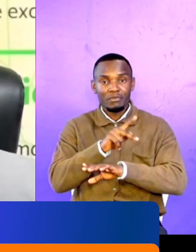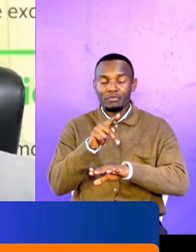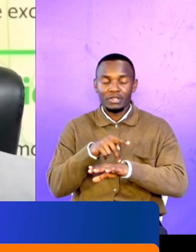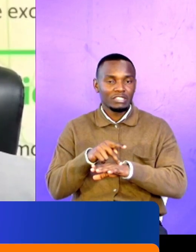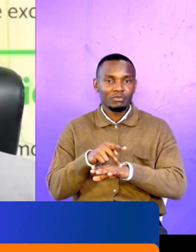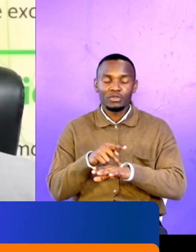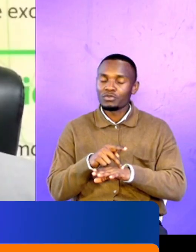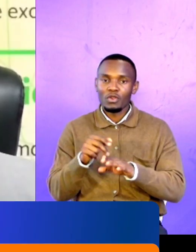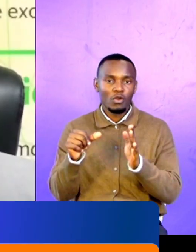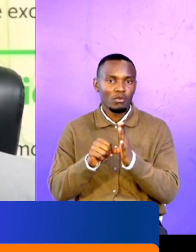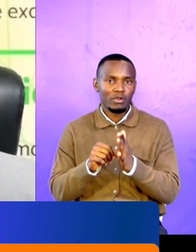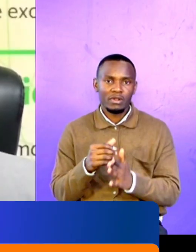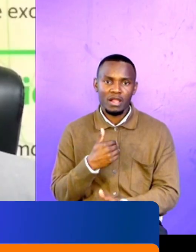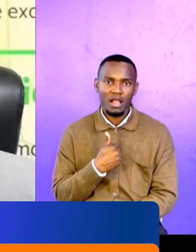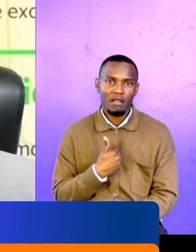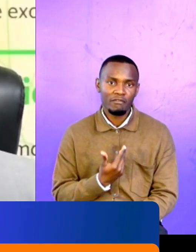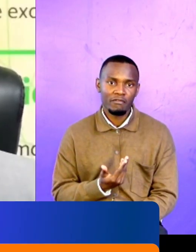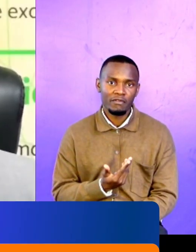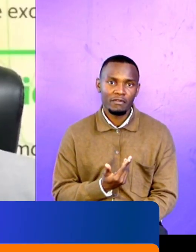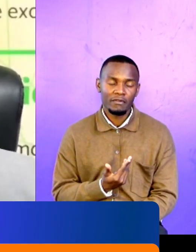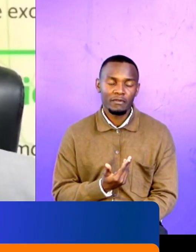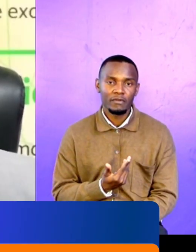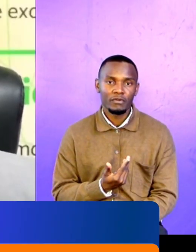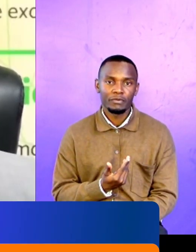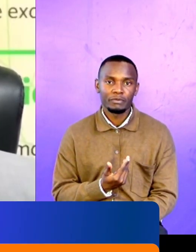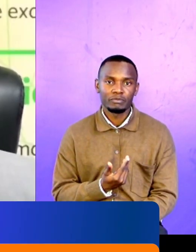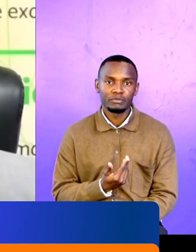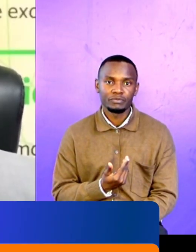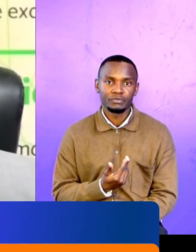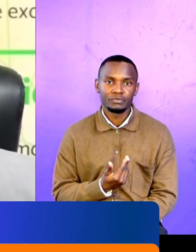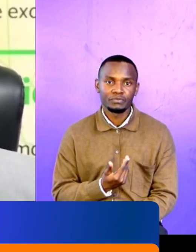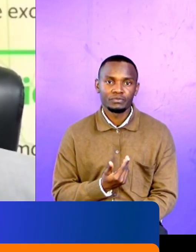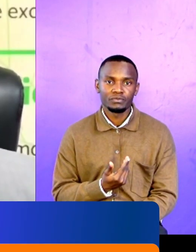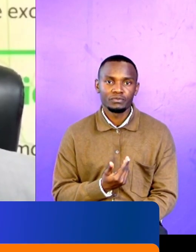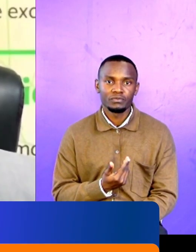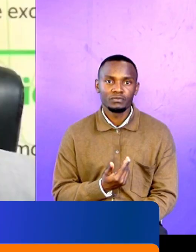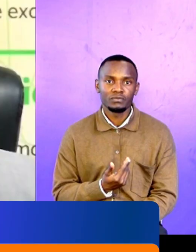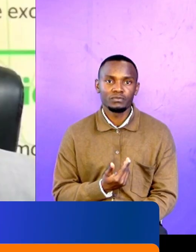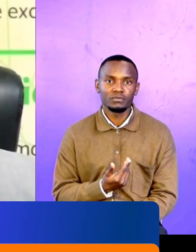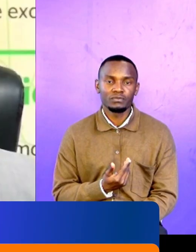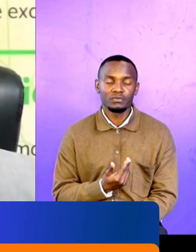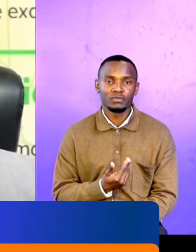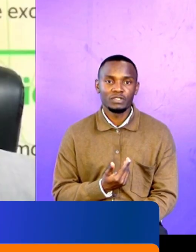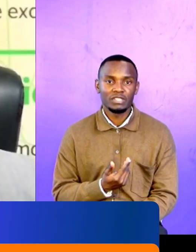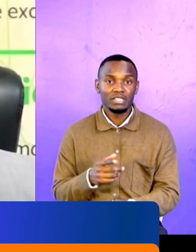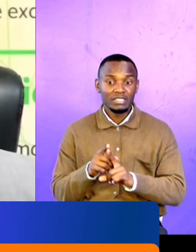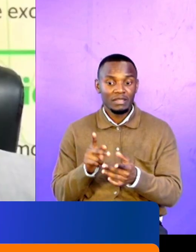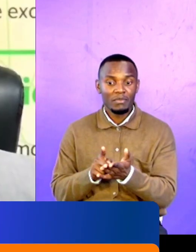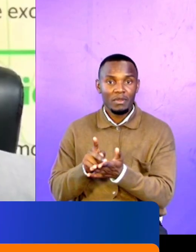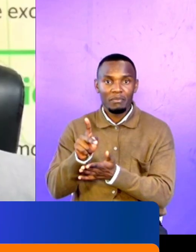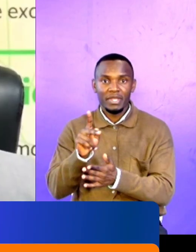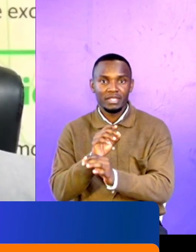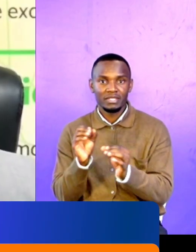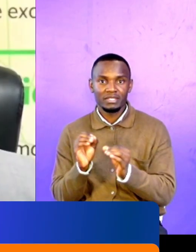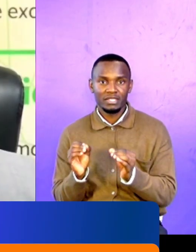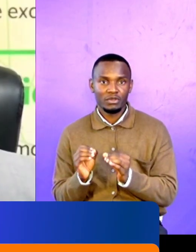once the parents hear that kind of directive, they don't pay a single penny. They just go to schools and